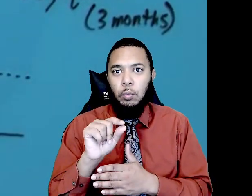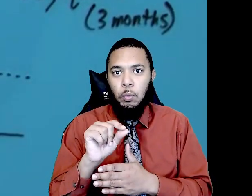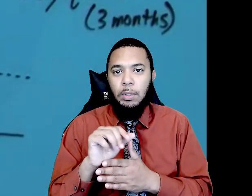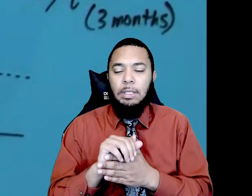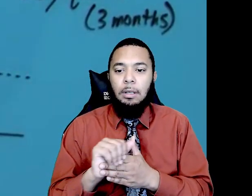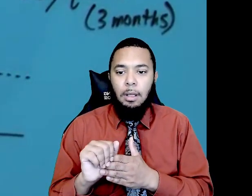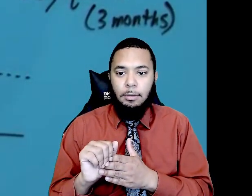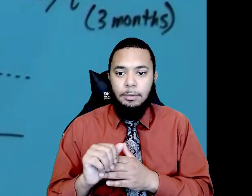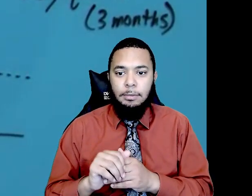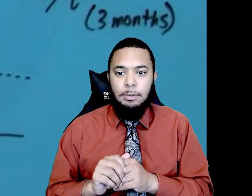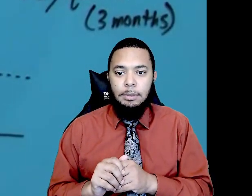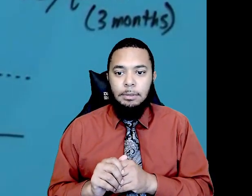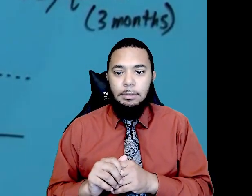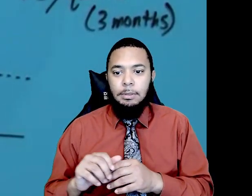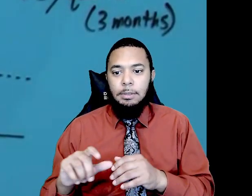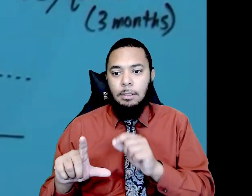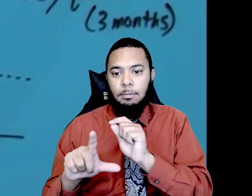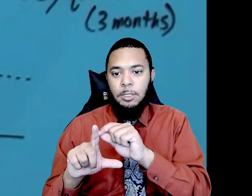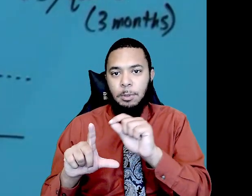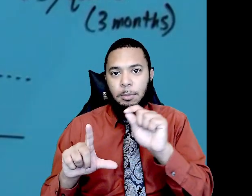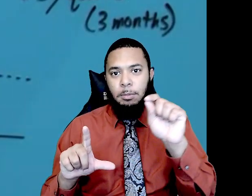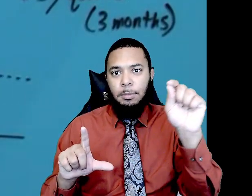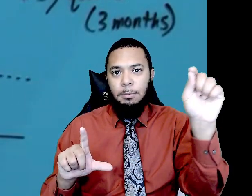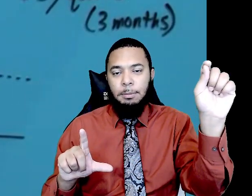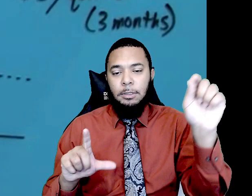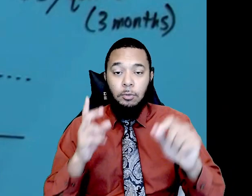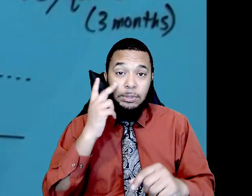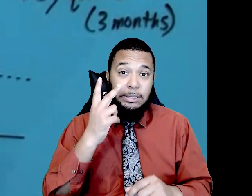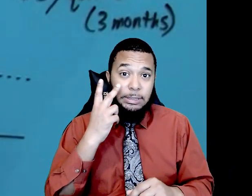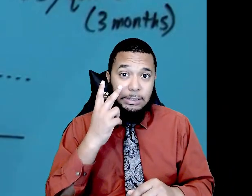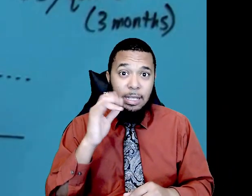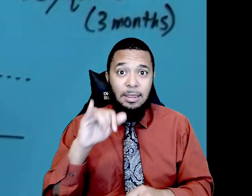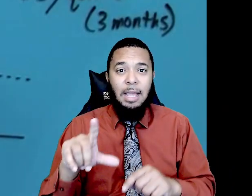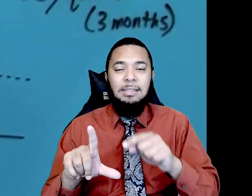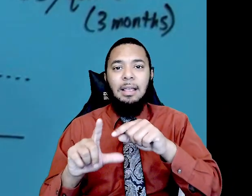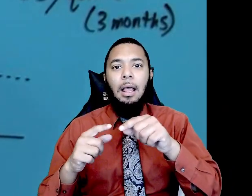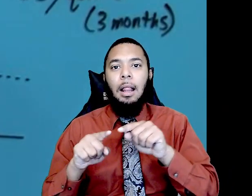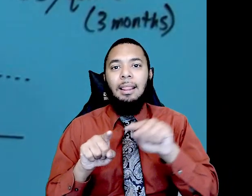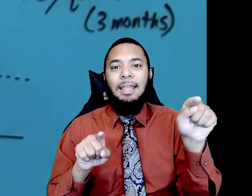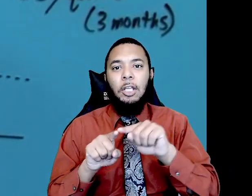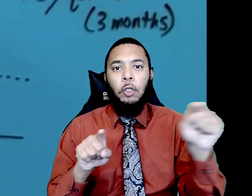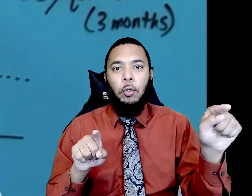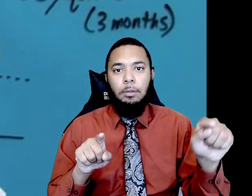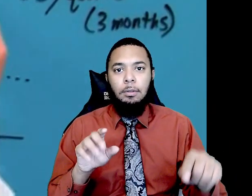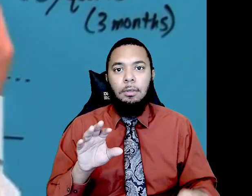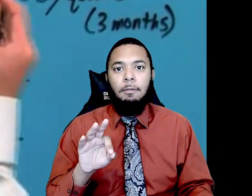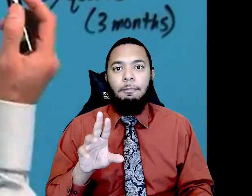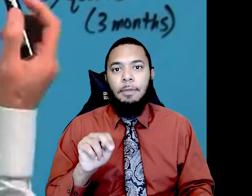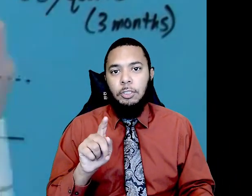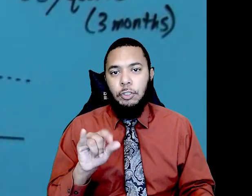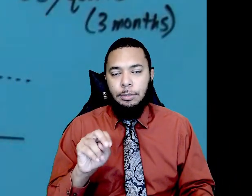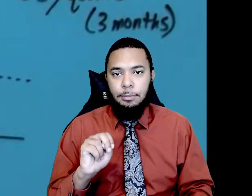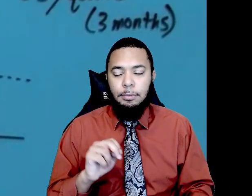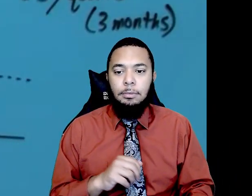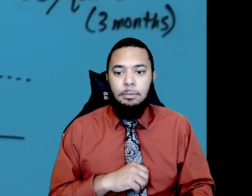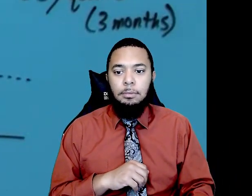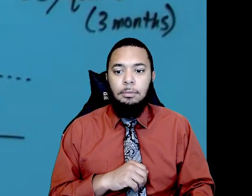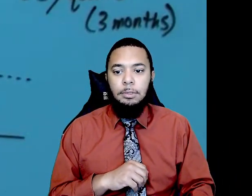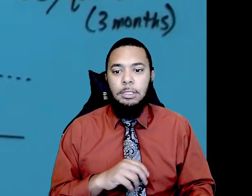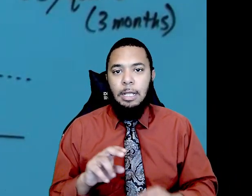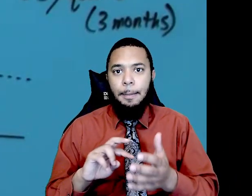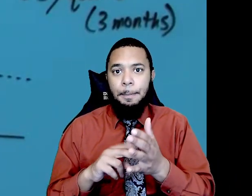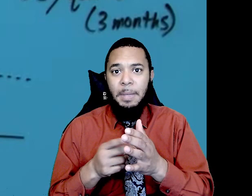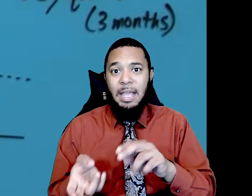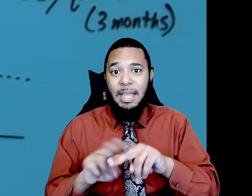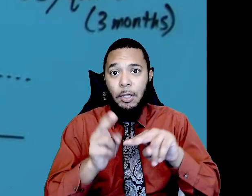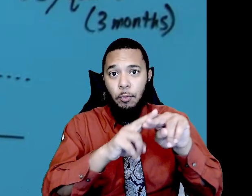We'll connect these, the smooth line. You can see this is a linear function. It goes up by the same amount each time.